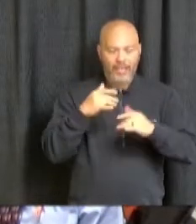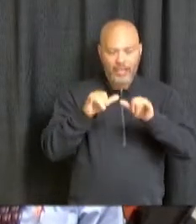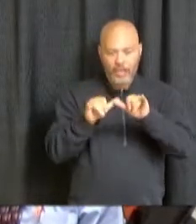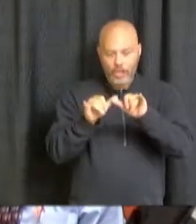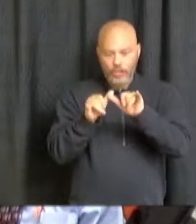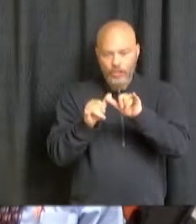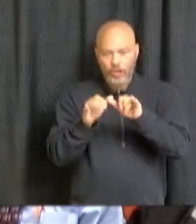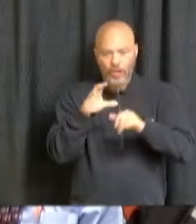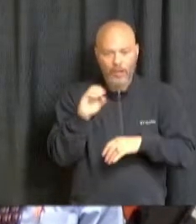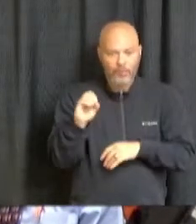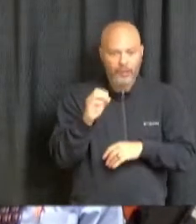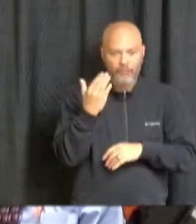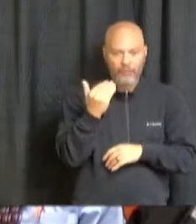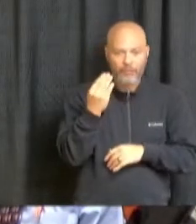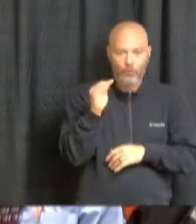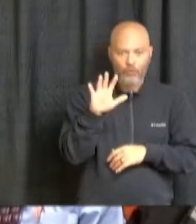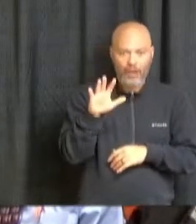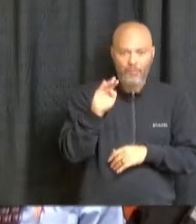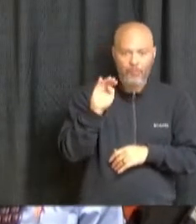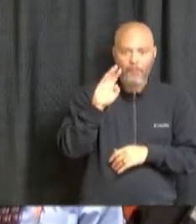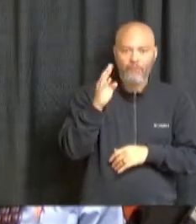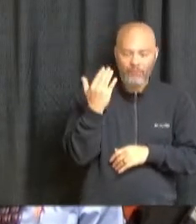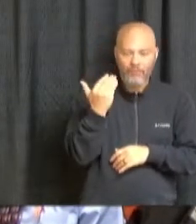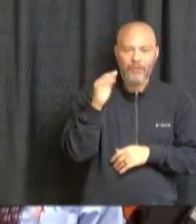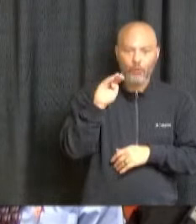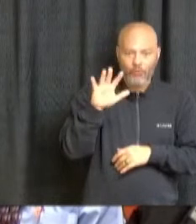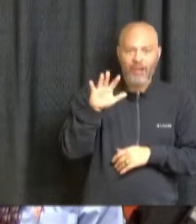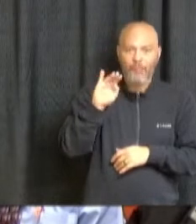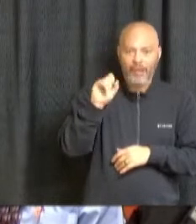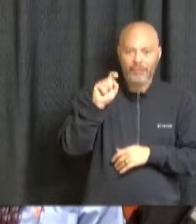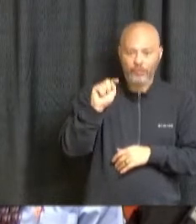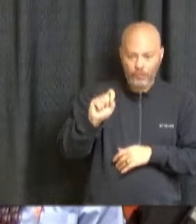Engineering, 1545 Madison Street.